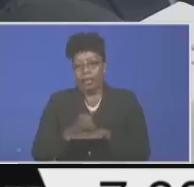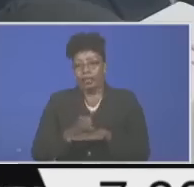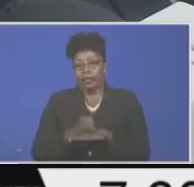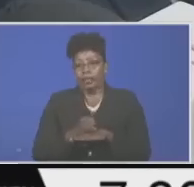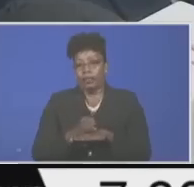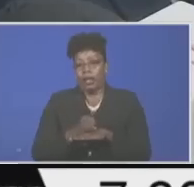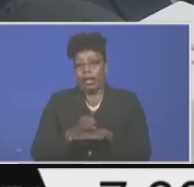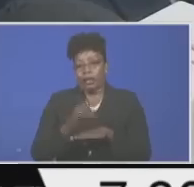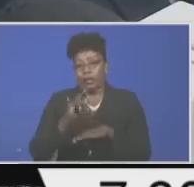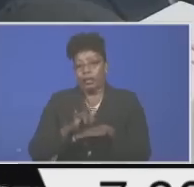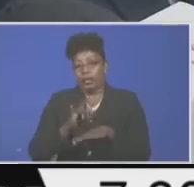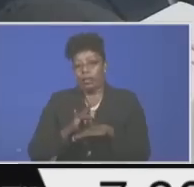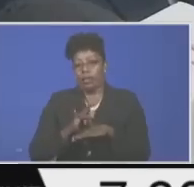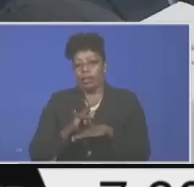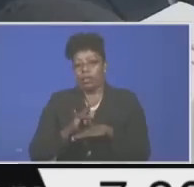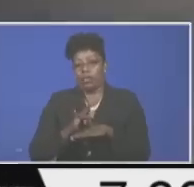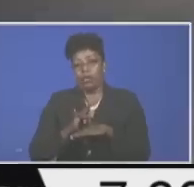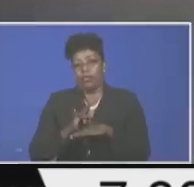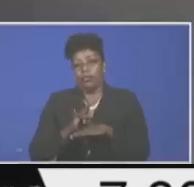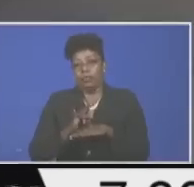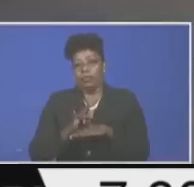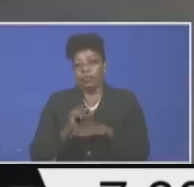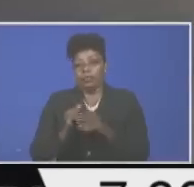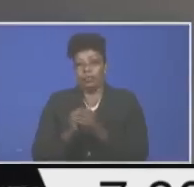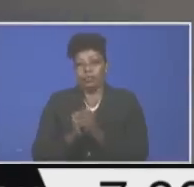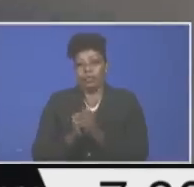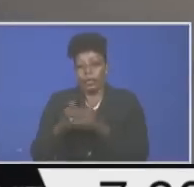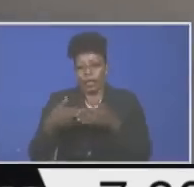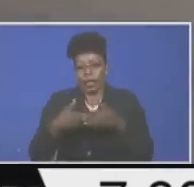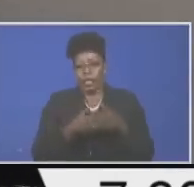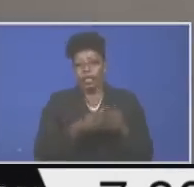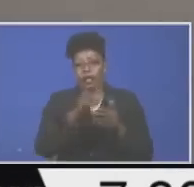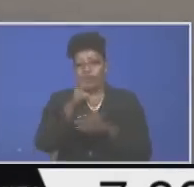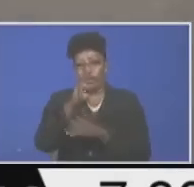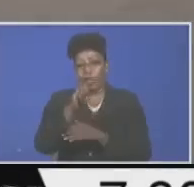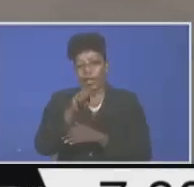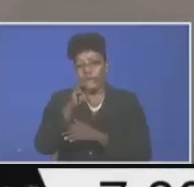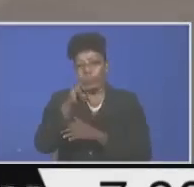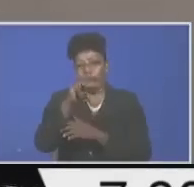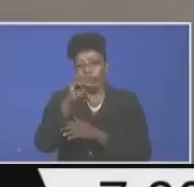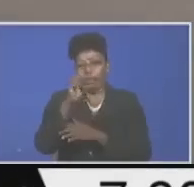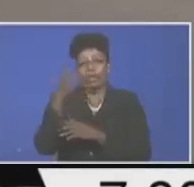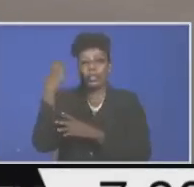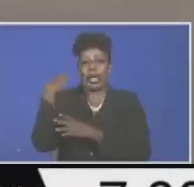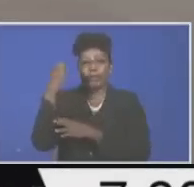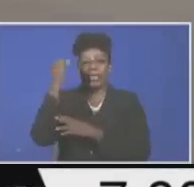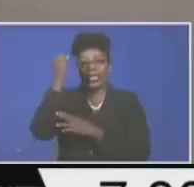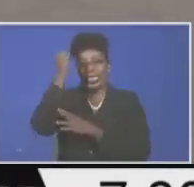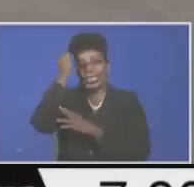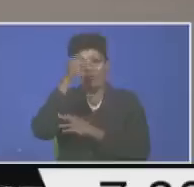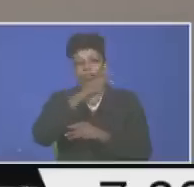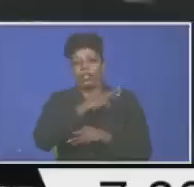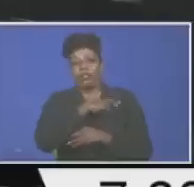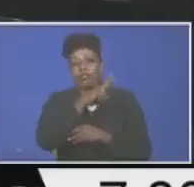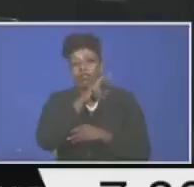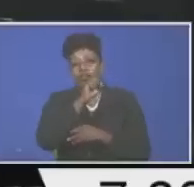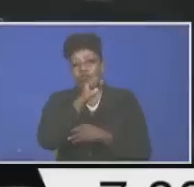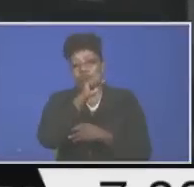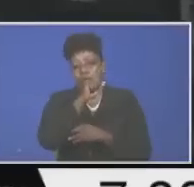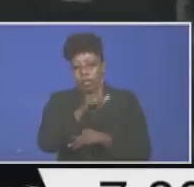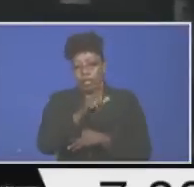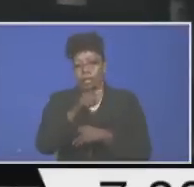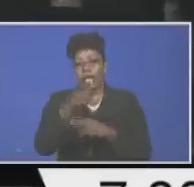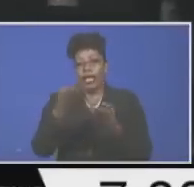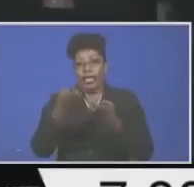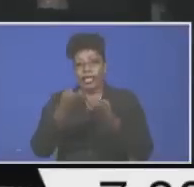be impacted either directly or indirectly. Director of NEMA, Captain Stephen Russell, says that in the wake of the recent storms, they